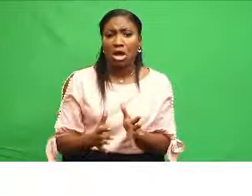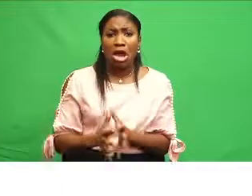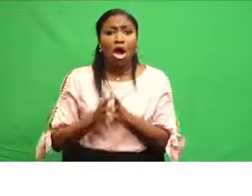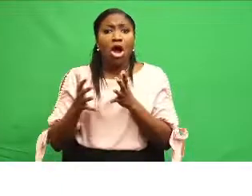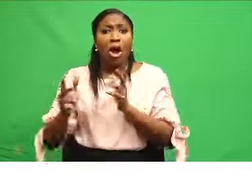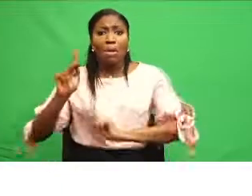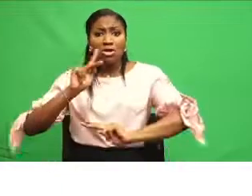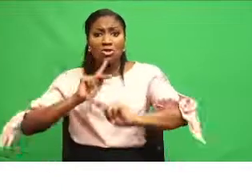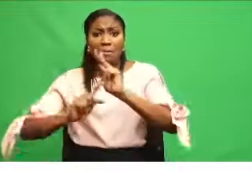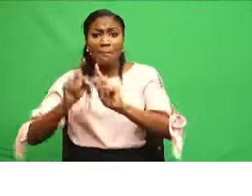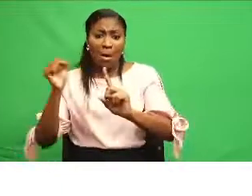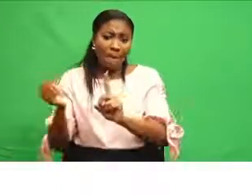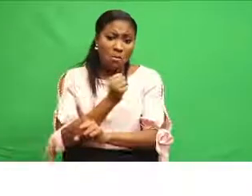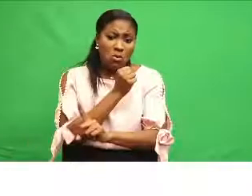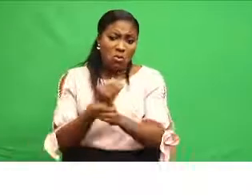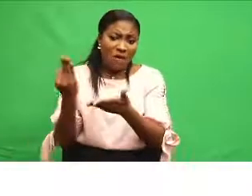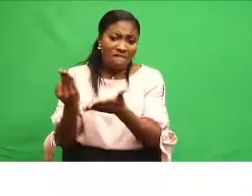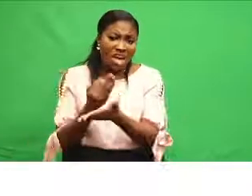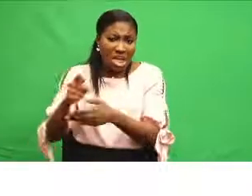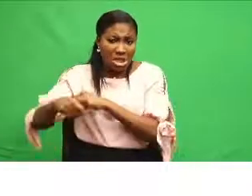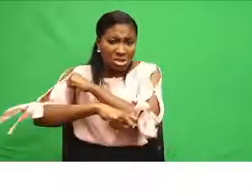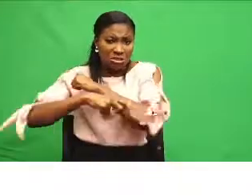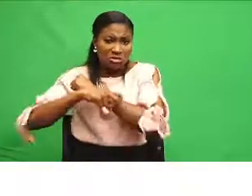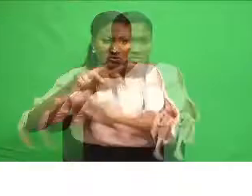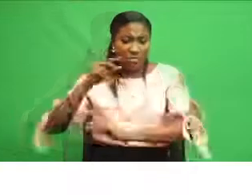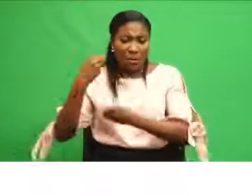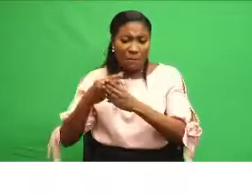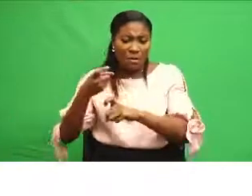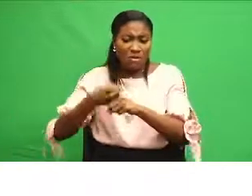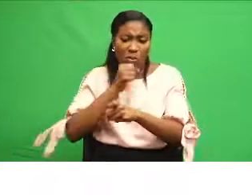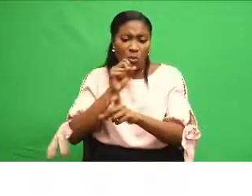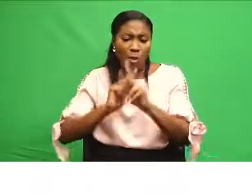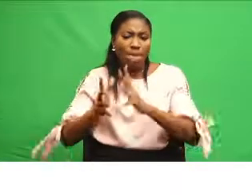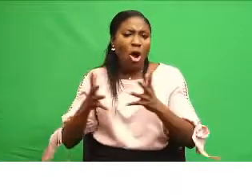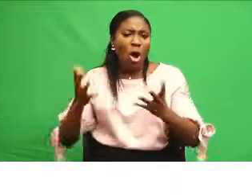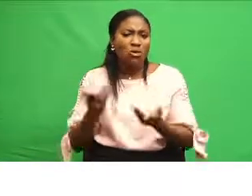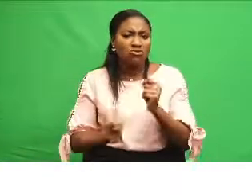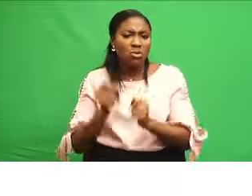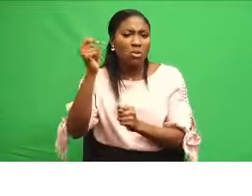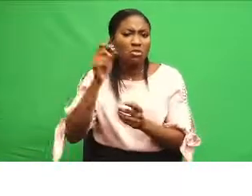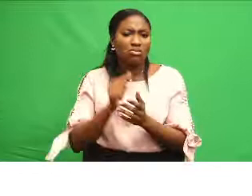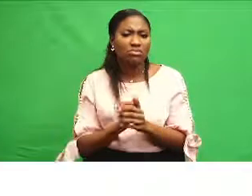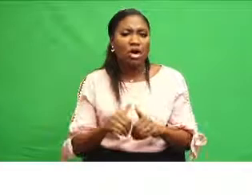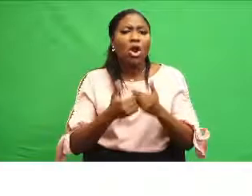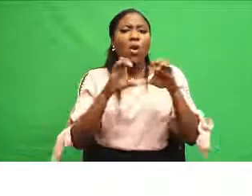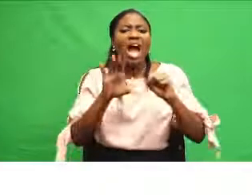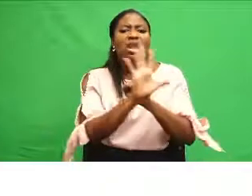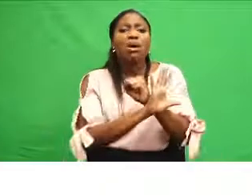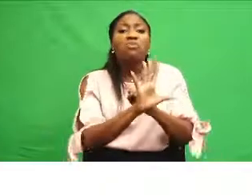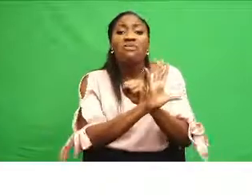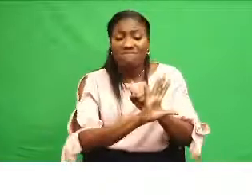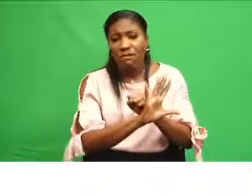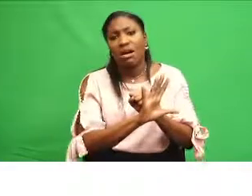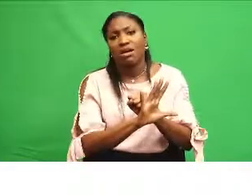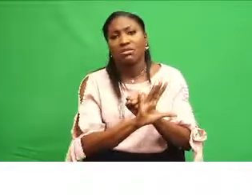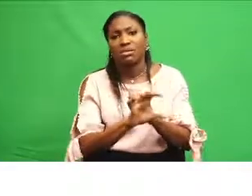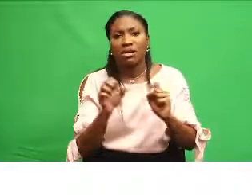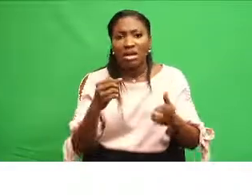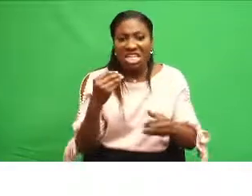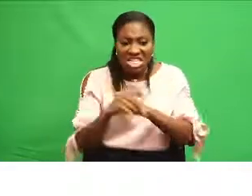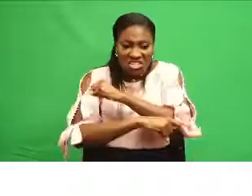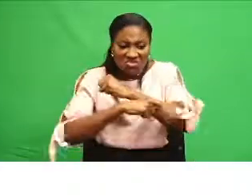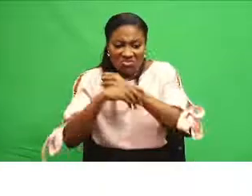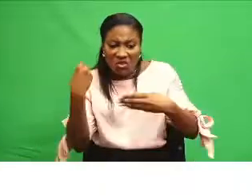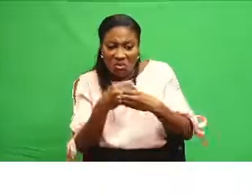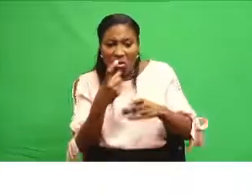Tobago, the impact of EFA on elders, and tips for preventing elder financial abuse. And interspersed between